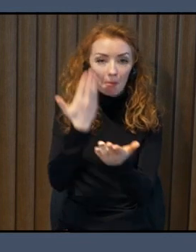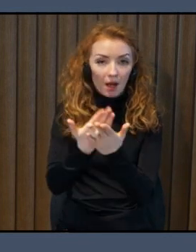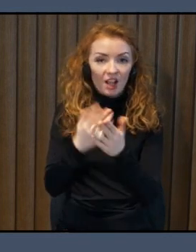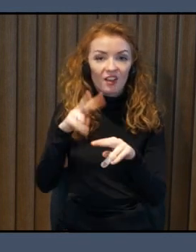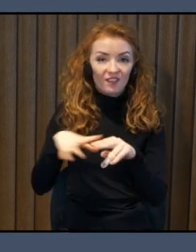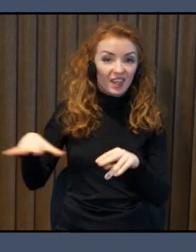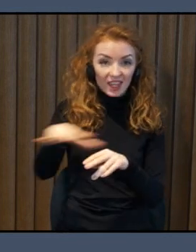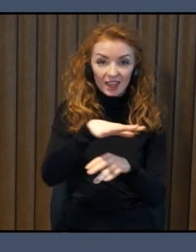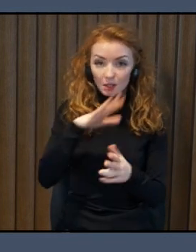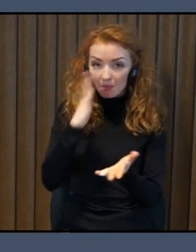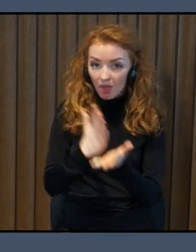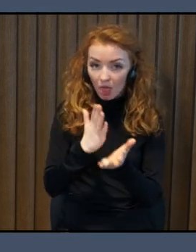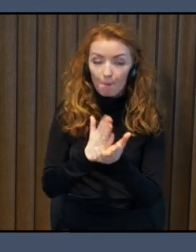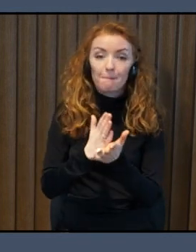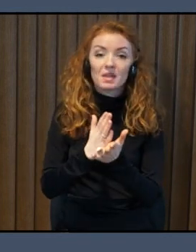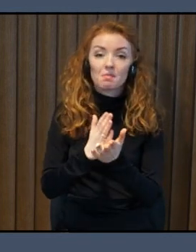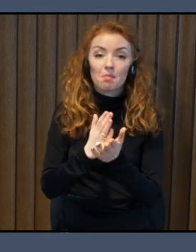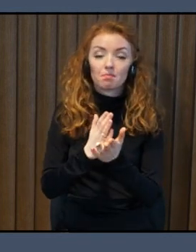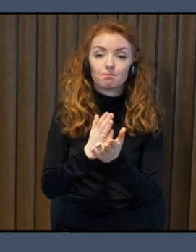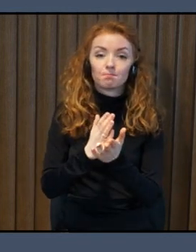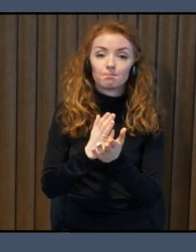architect office.